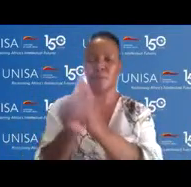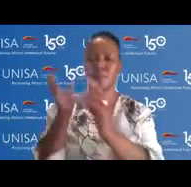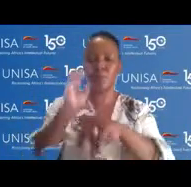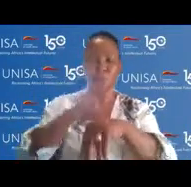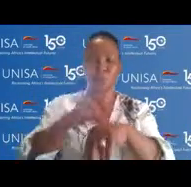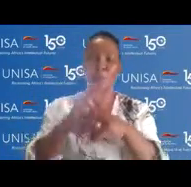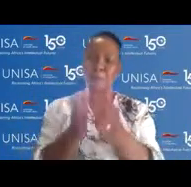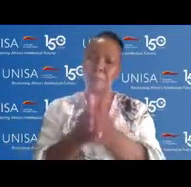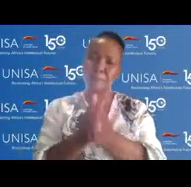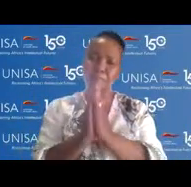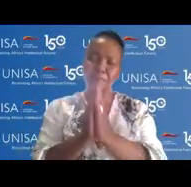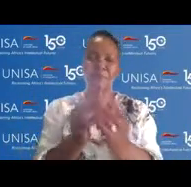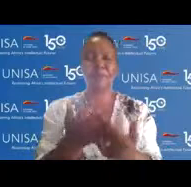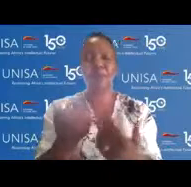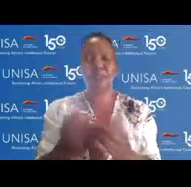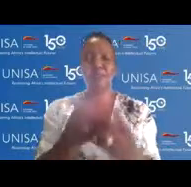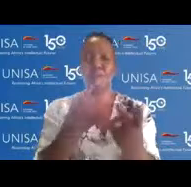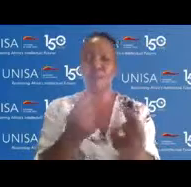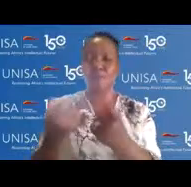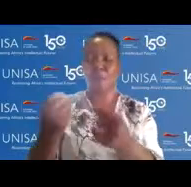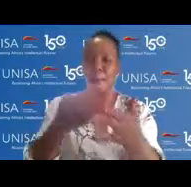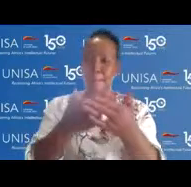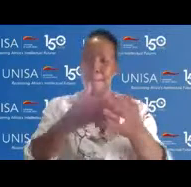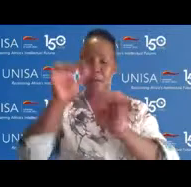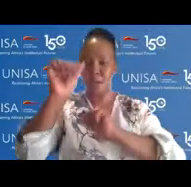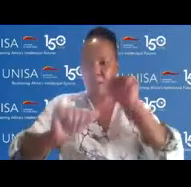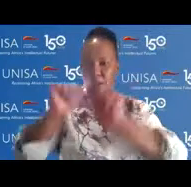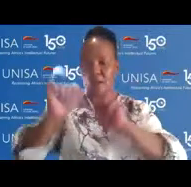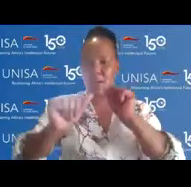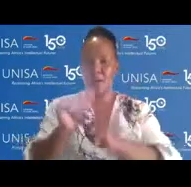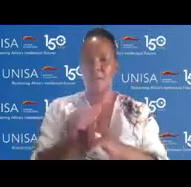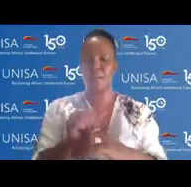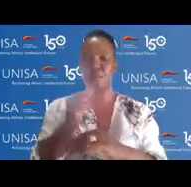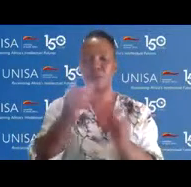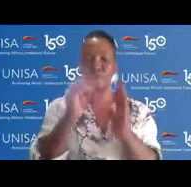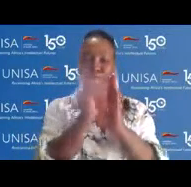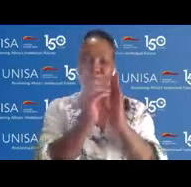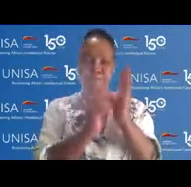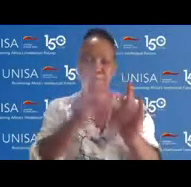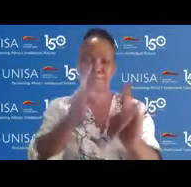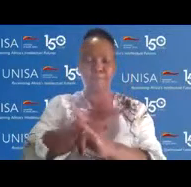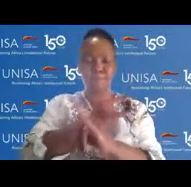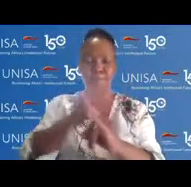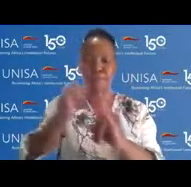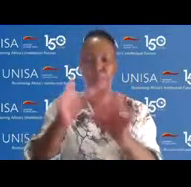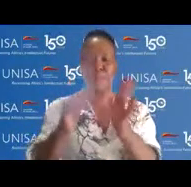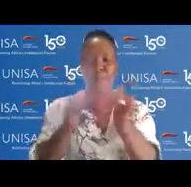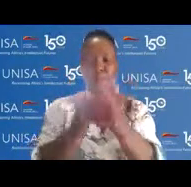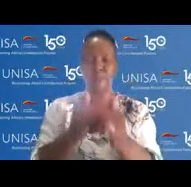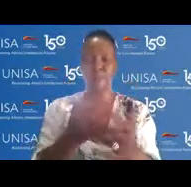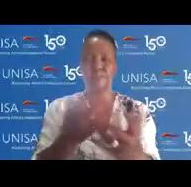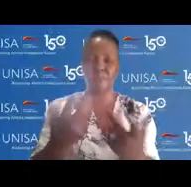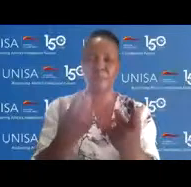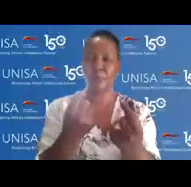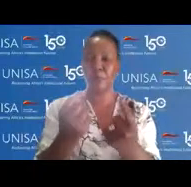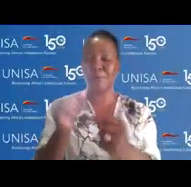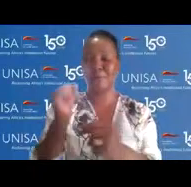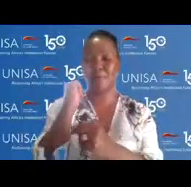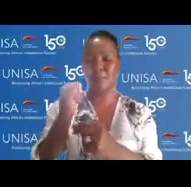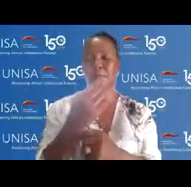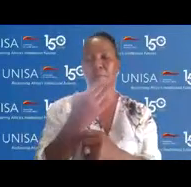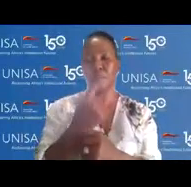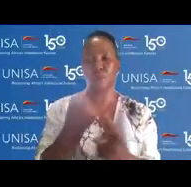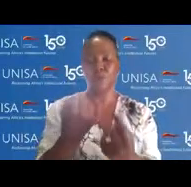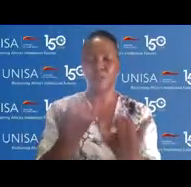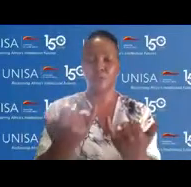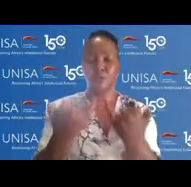you've done this pre-assessment. We will post it in the chat as well. If you didn't do it yesterday, please do it today. But if you have